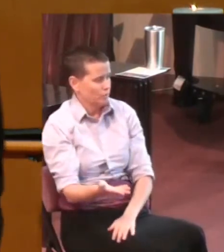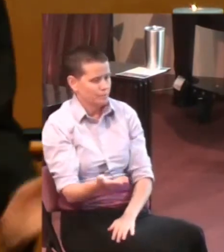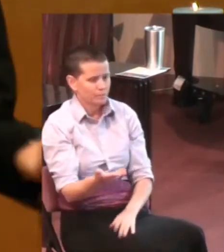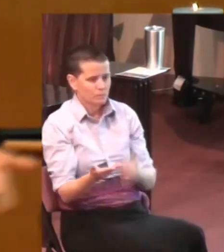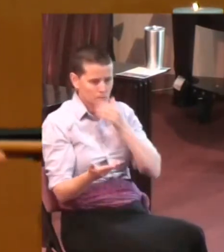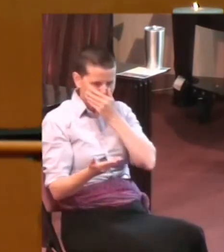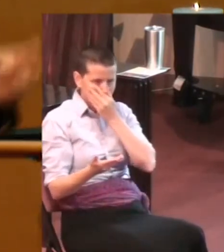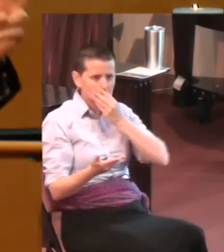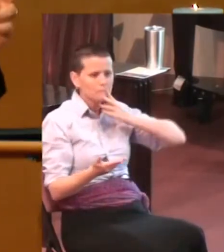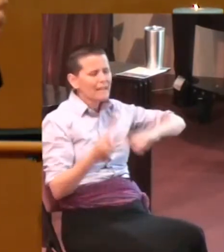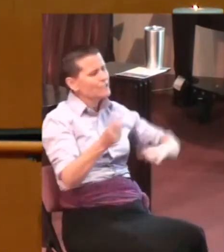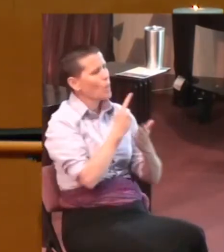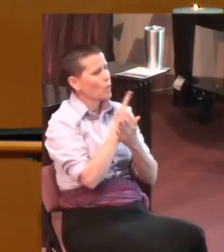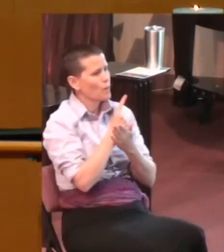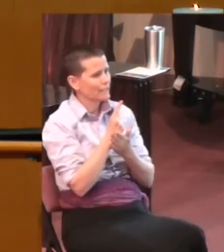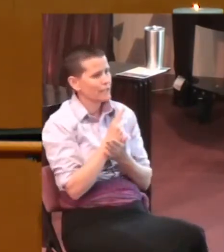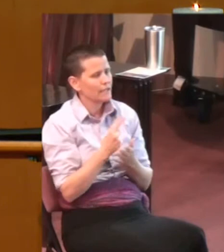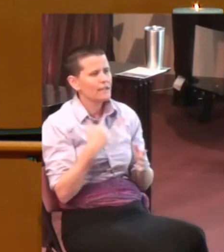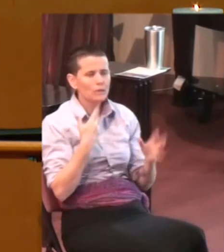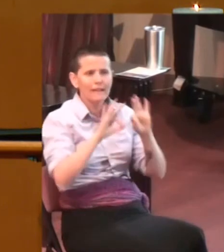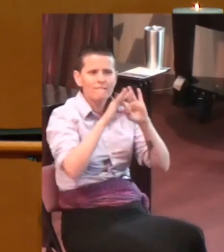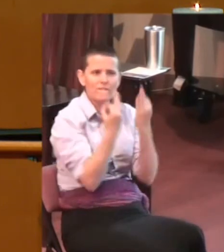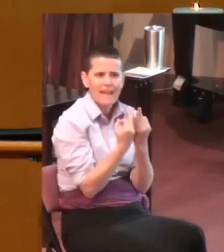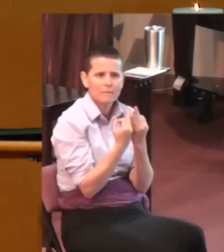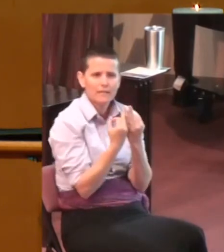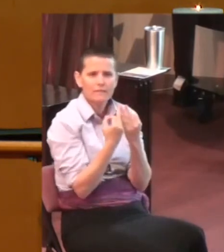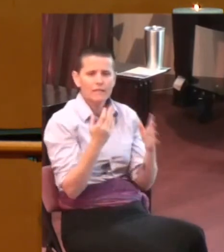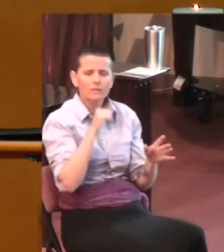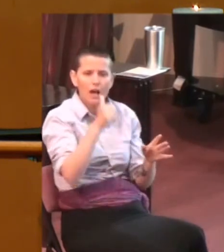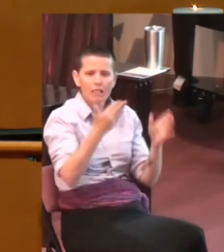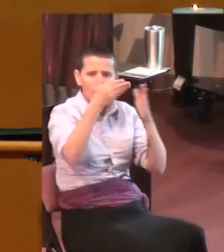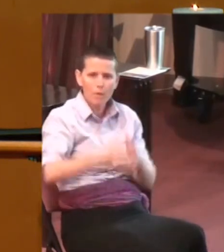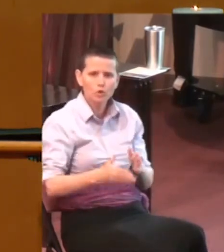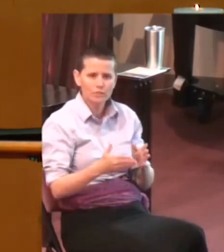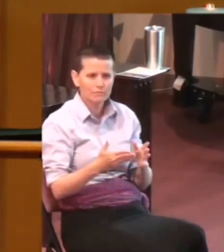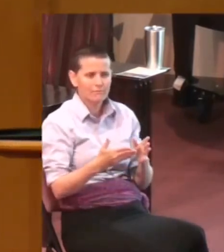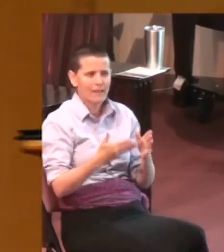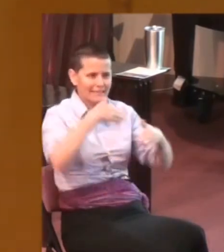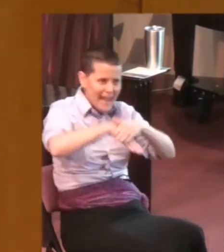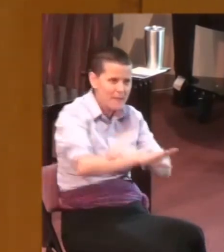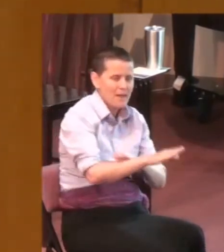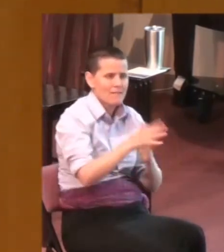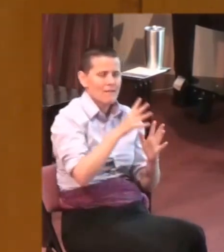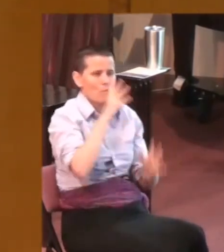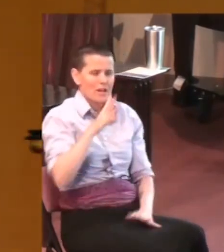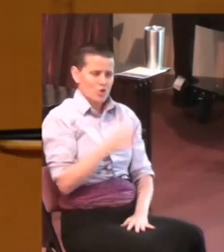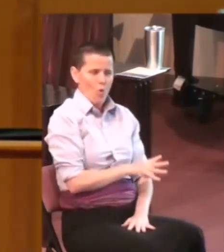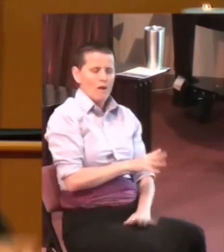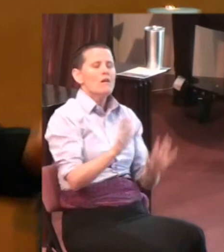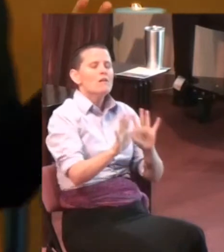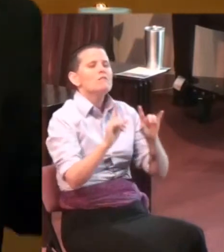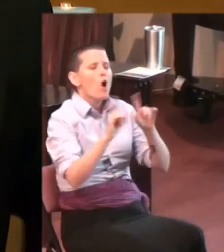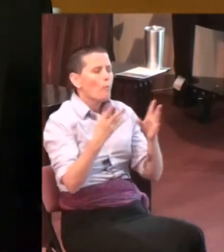video, that's what I was talking about. So it's a family member, not like somebody came here asking for food and we ignored them. It wasn't that at all.